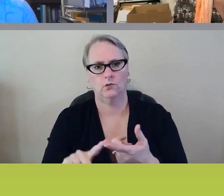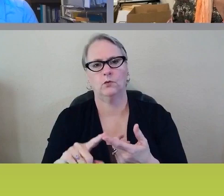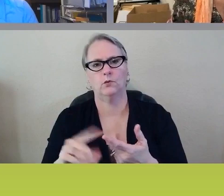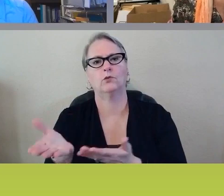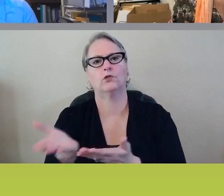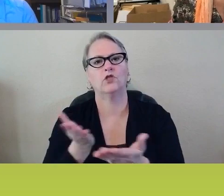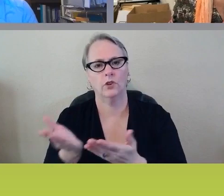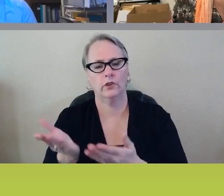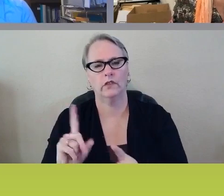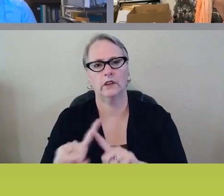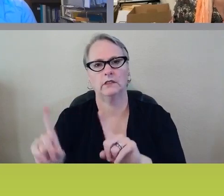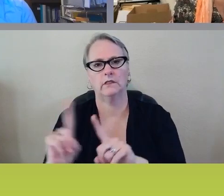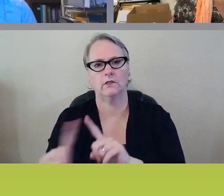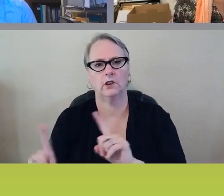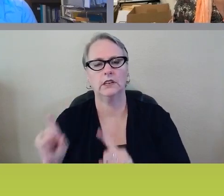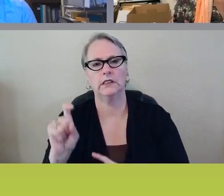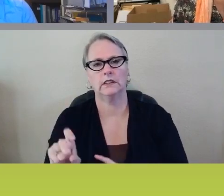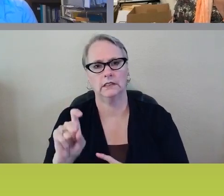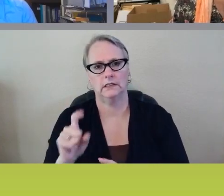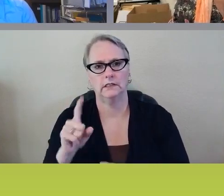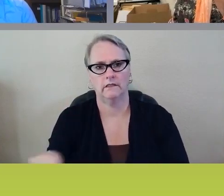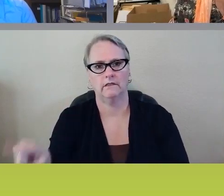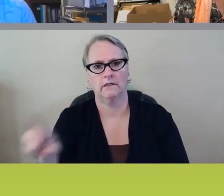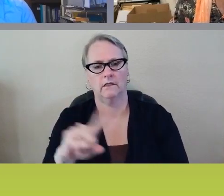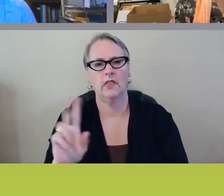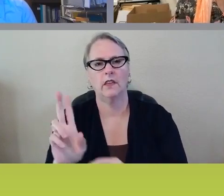needs of the user. So